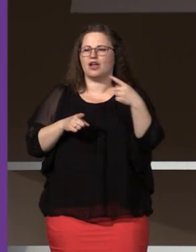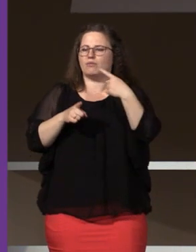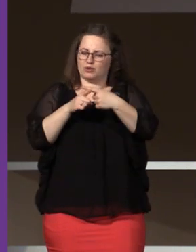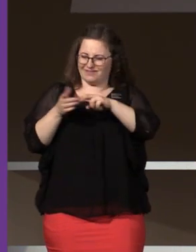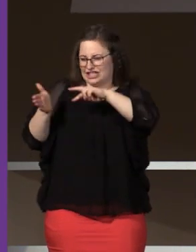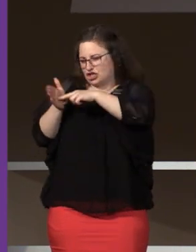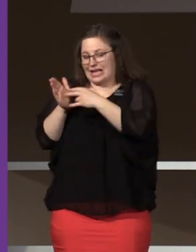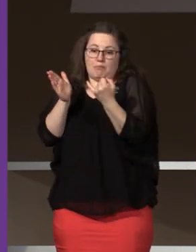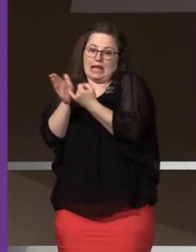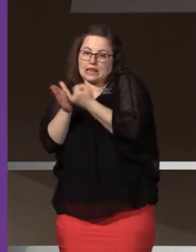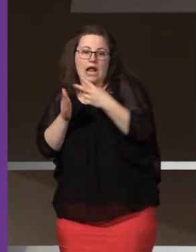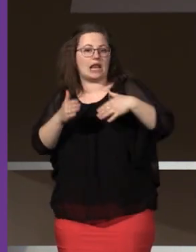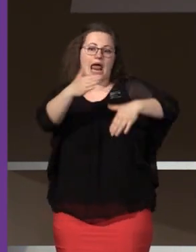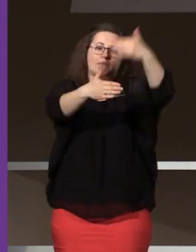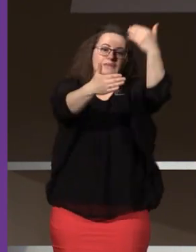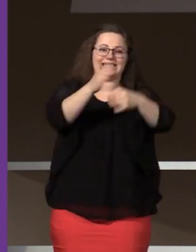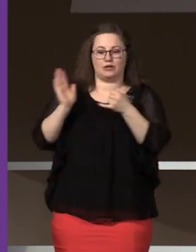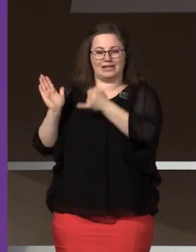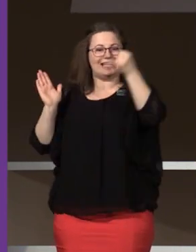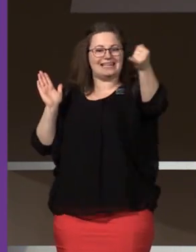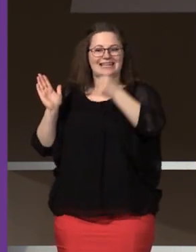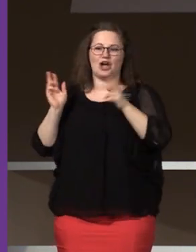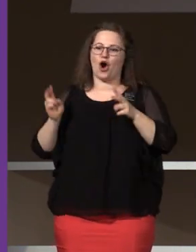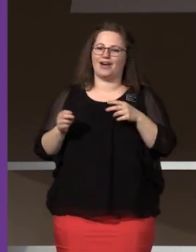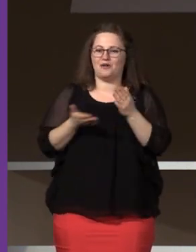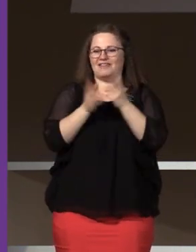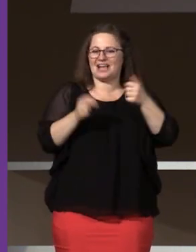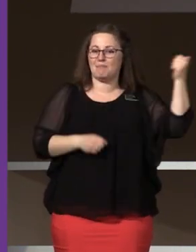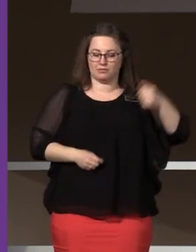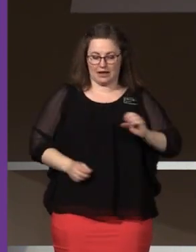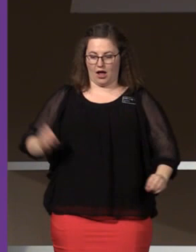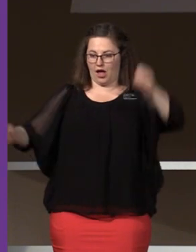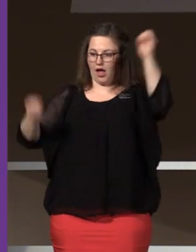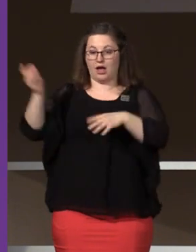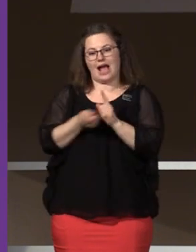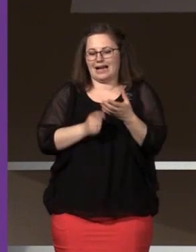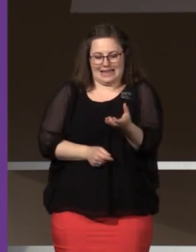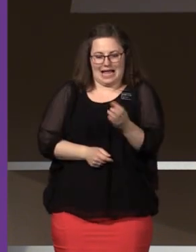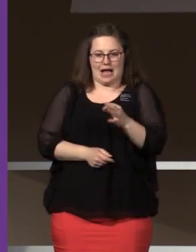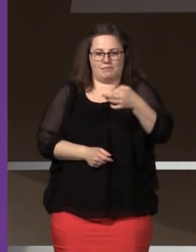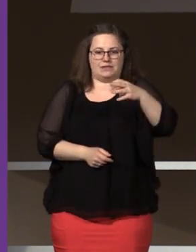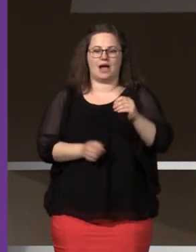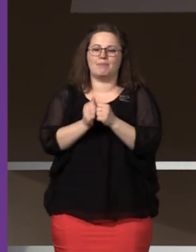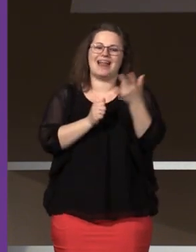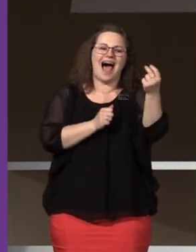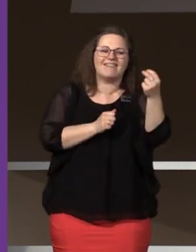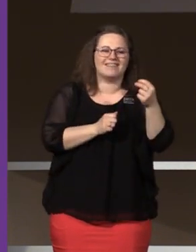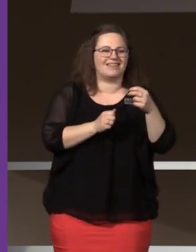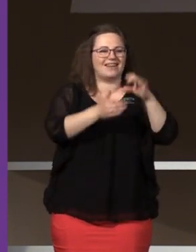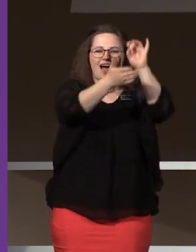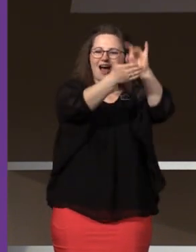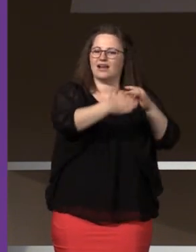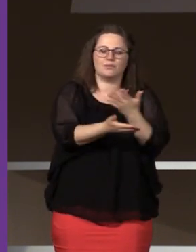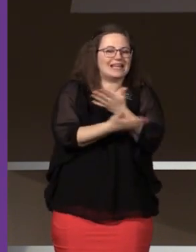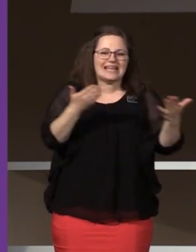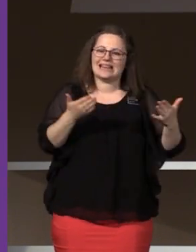internal or websites, that have this, something similar to this. Maybe it's not capture, maybe it's inaccessible forms, maybe it's